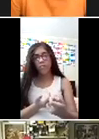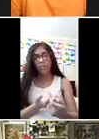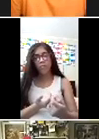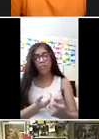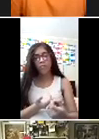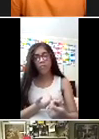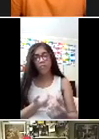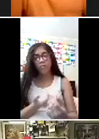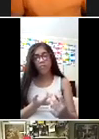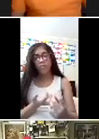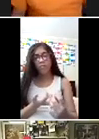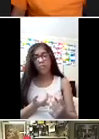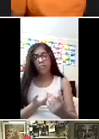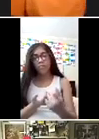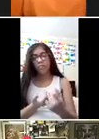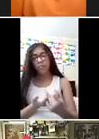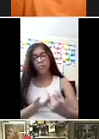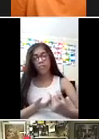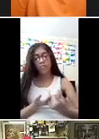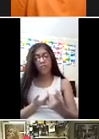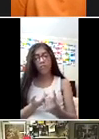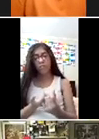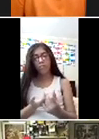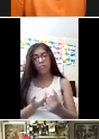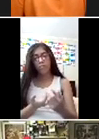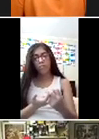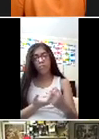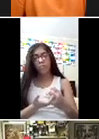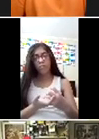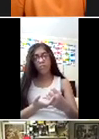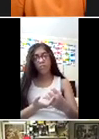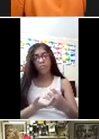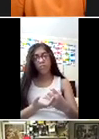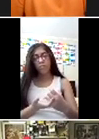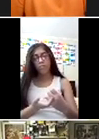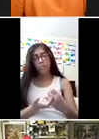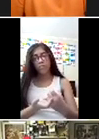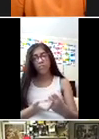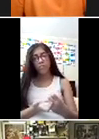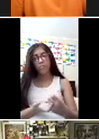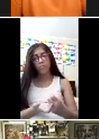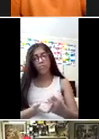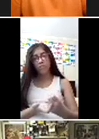Yeah, they were saved. Yeah. It was filled with envy, strife, and division.